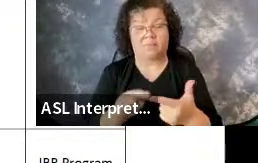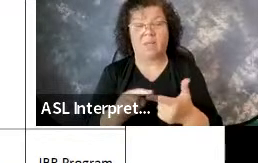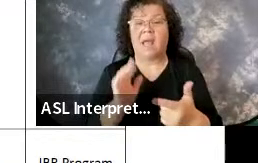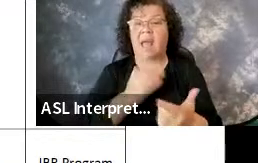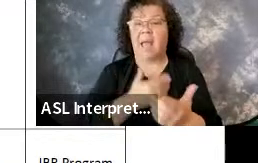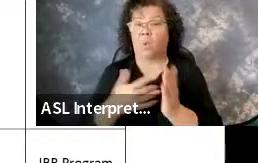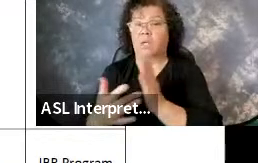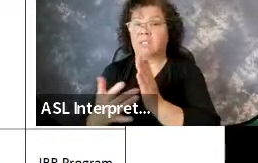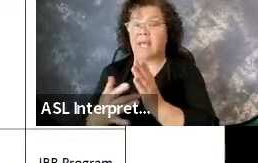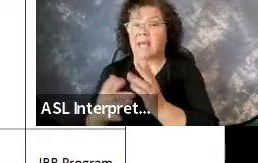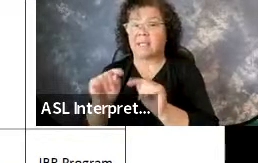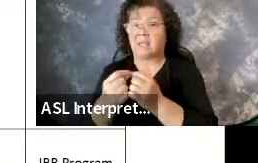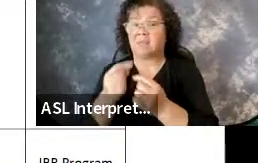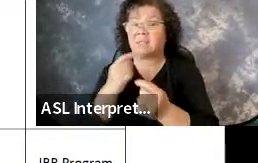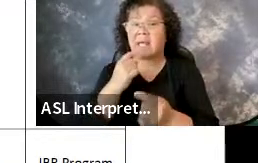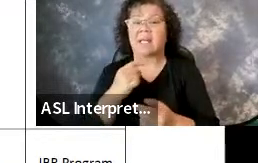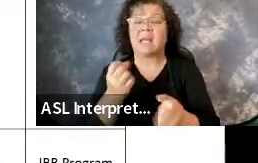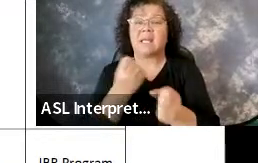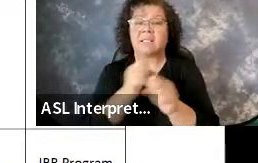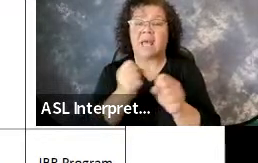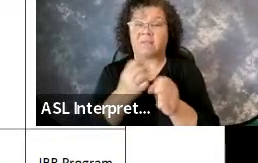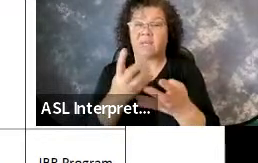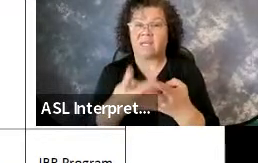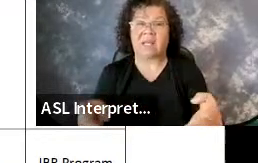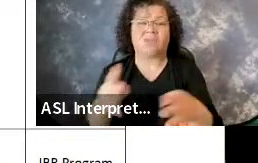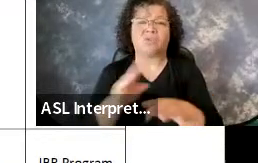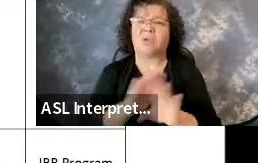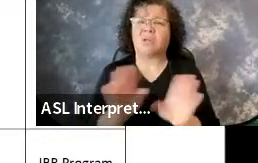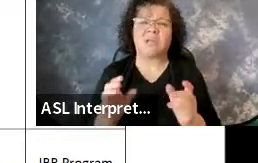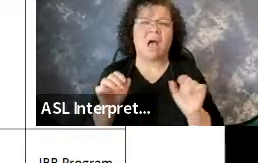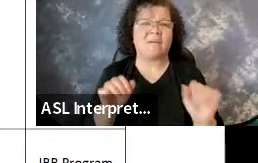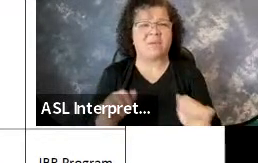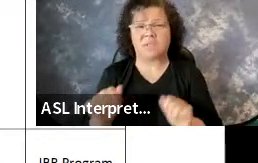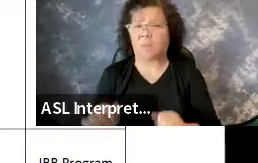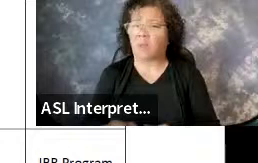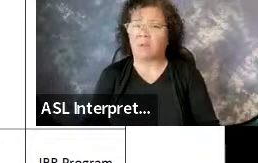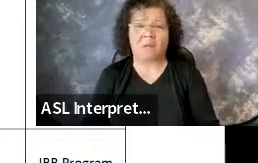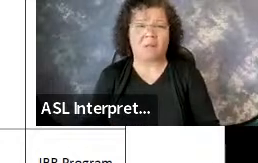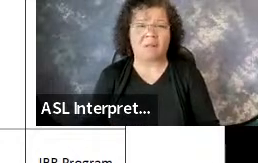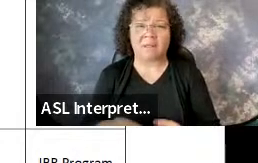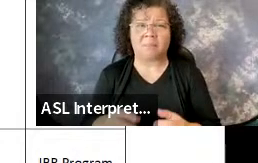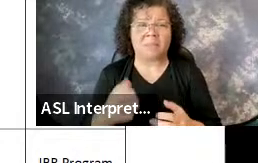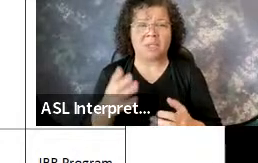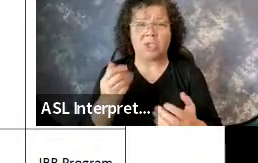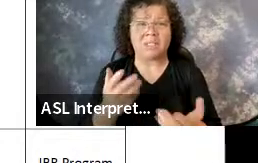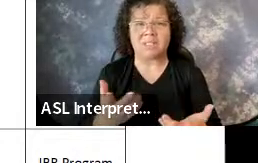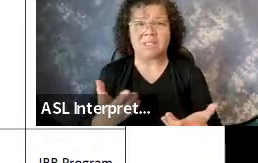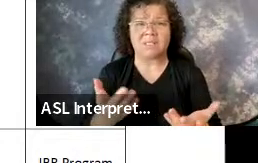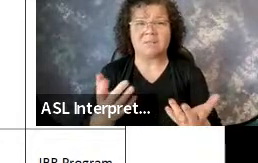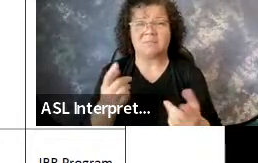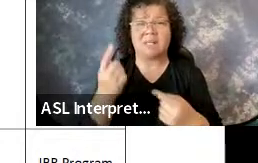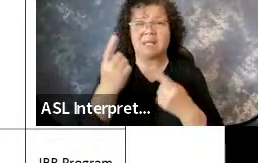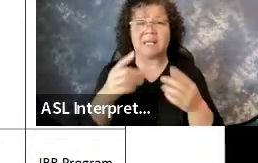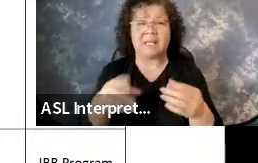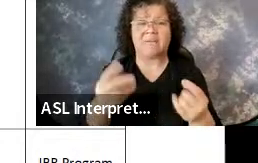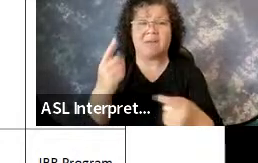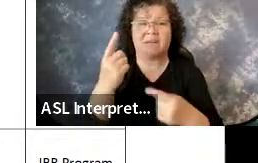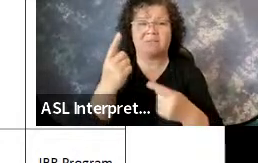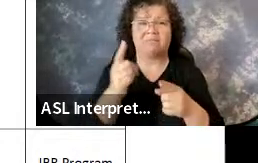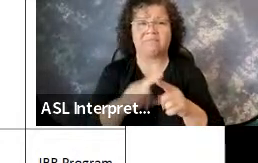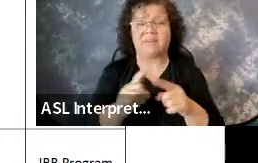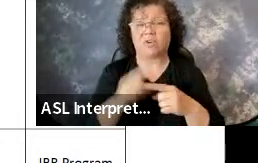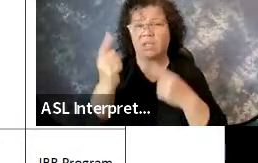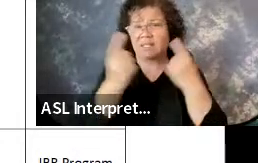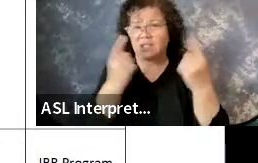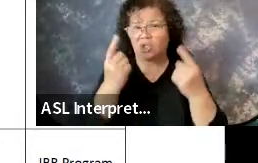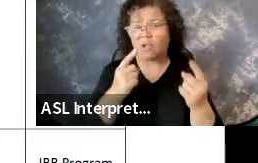did note that safety nets are typically not feasible, just given various considerations. So